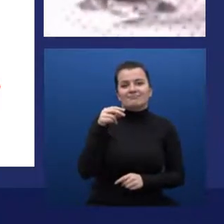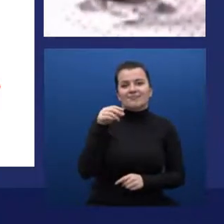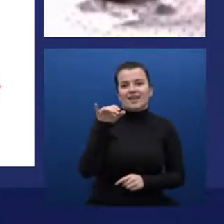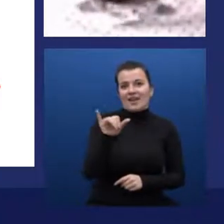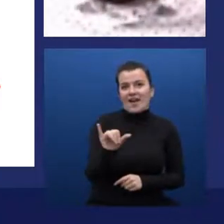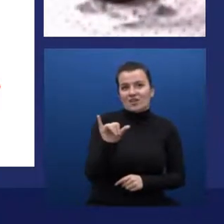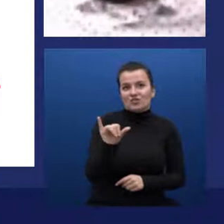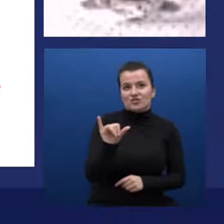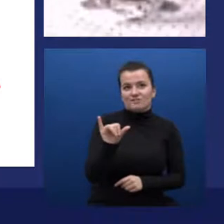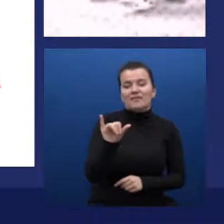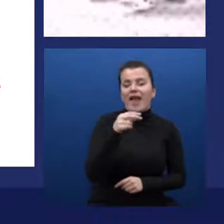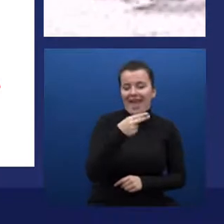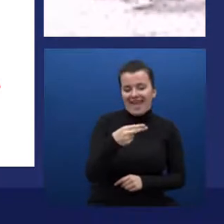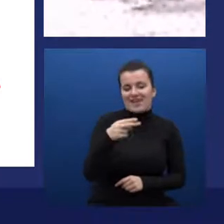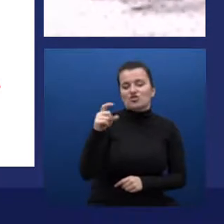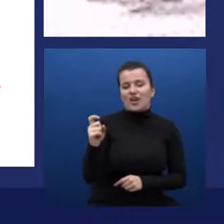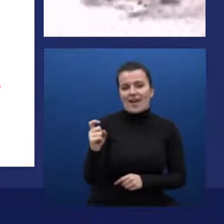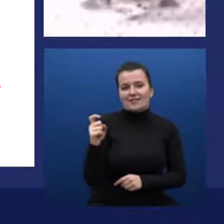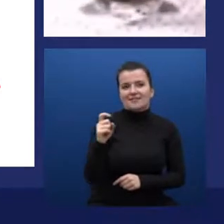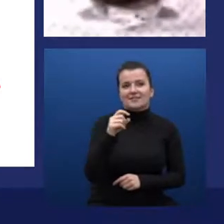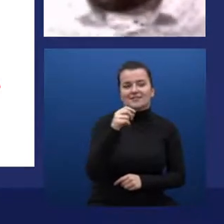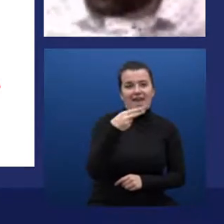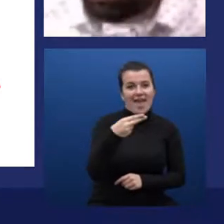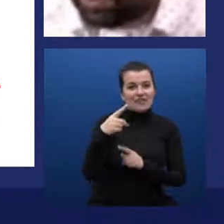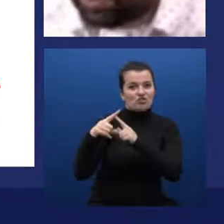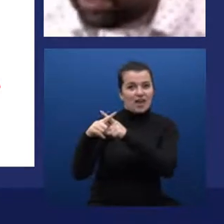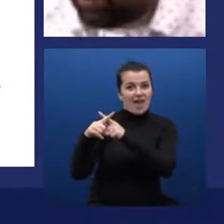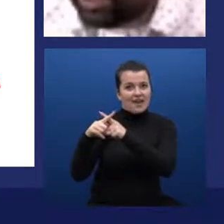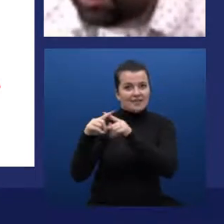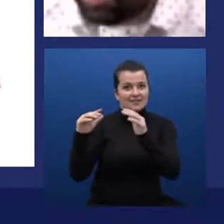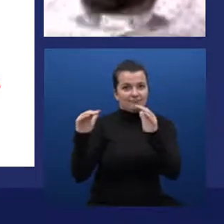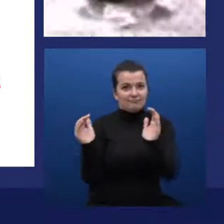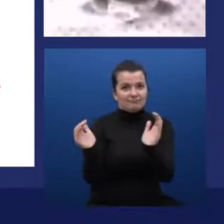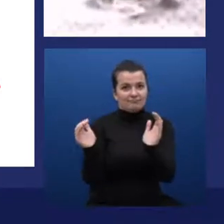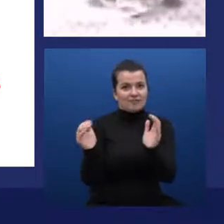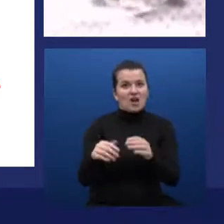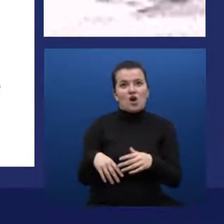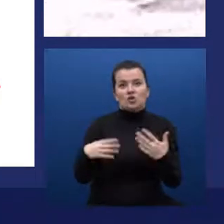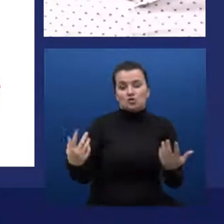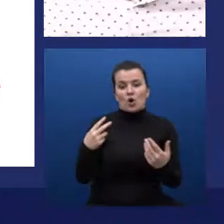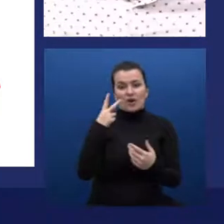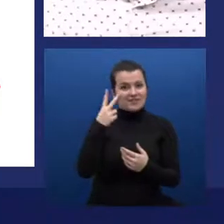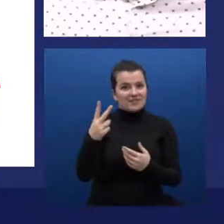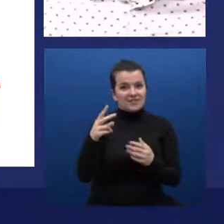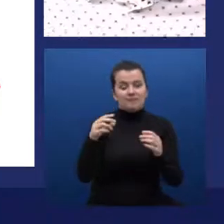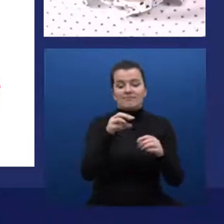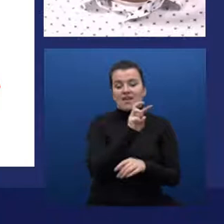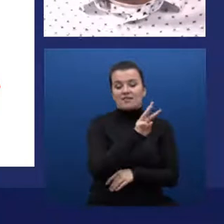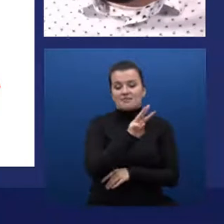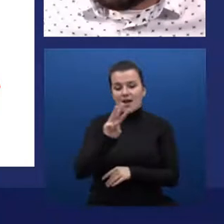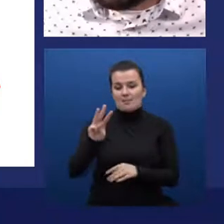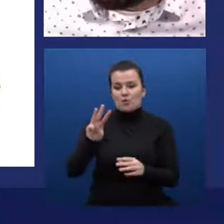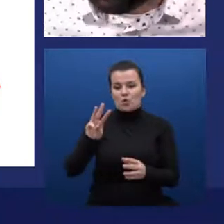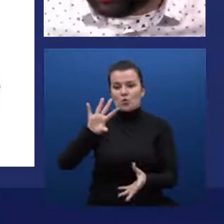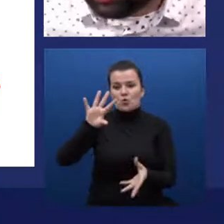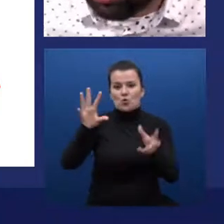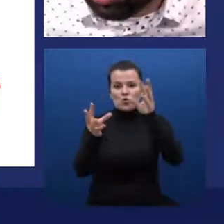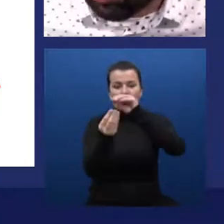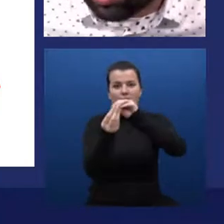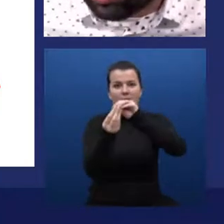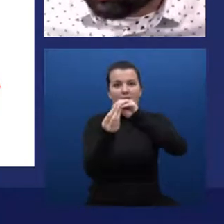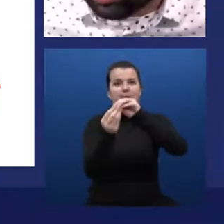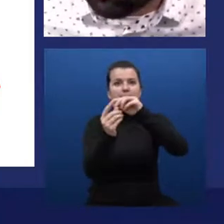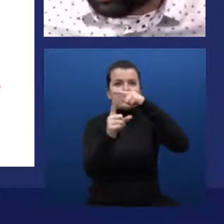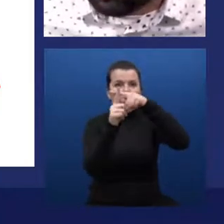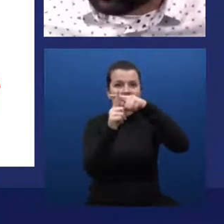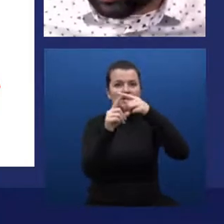we have to figure out what these parameters are. And if the number is positive, we guess top. If the number is negative, we guess bottom. So this